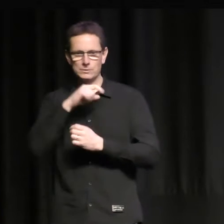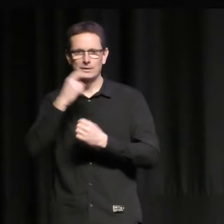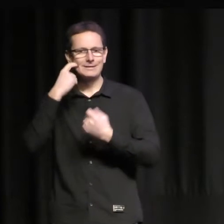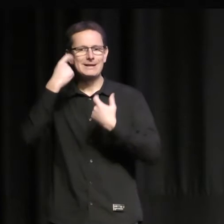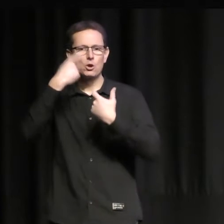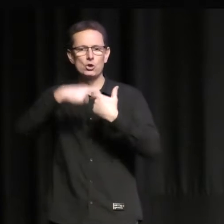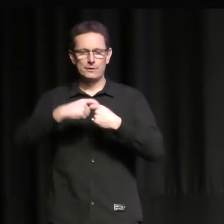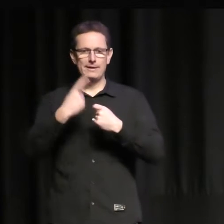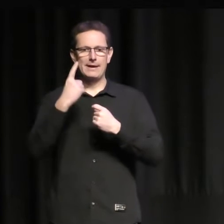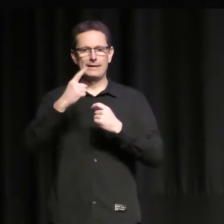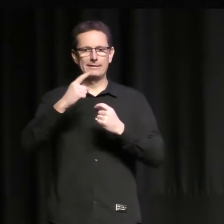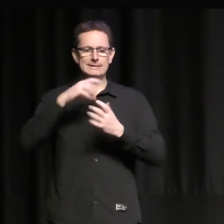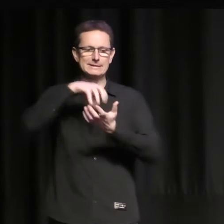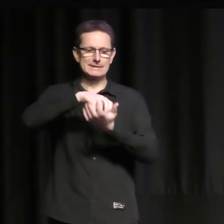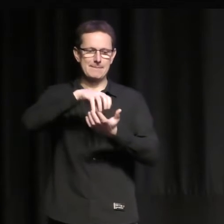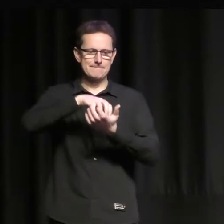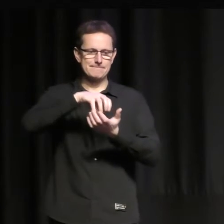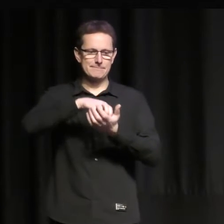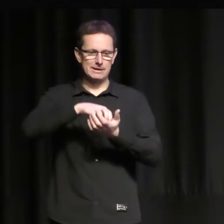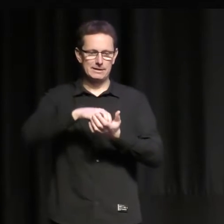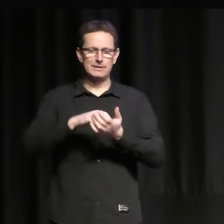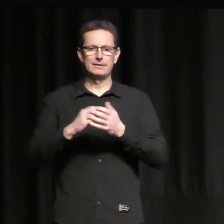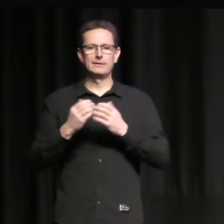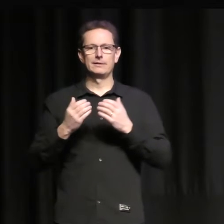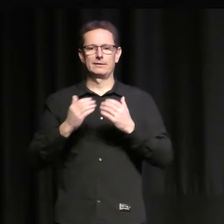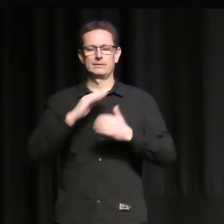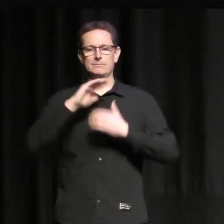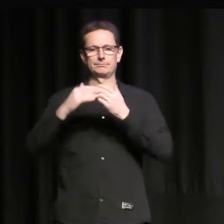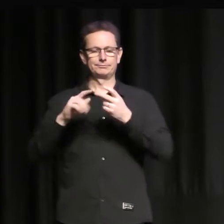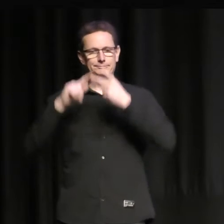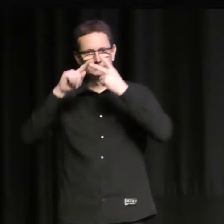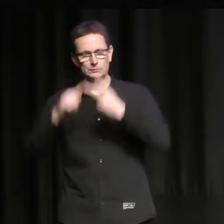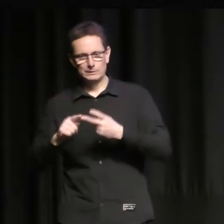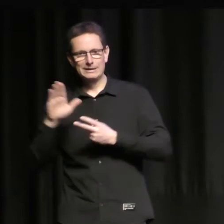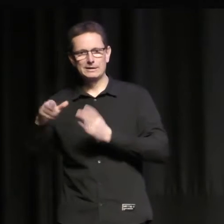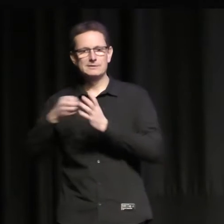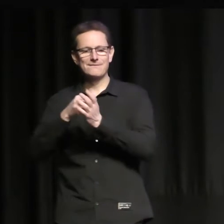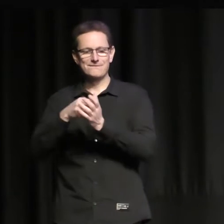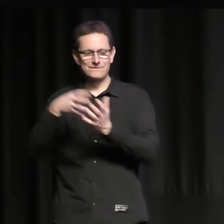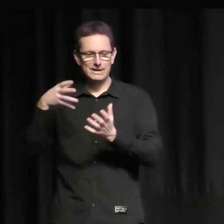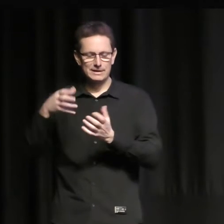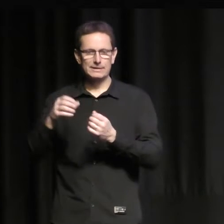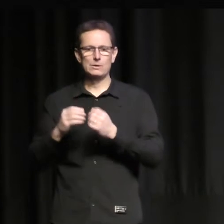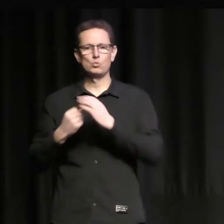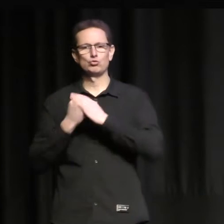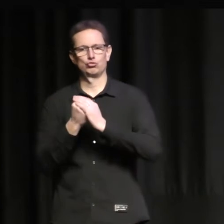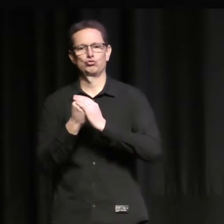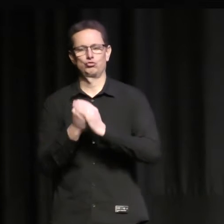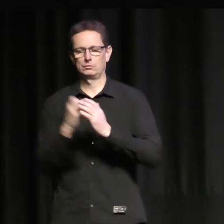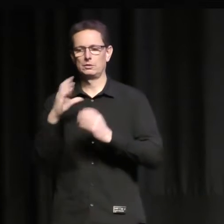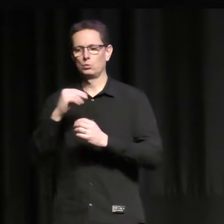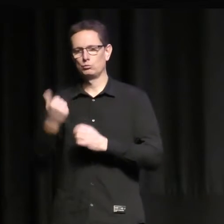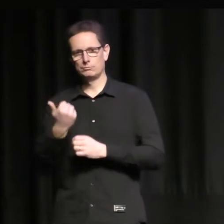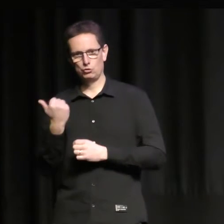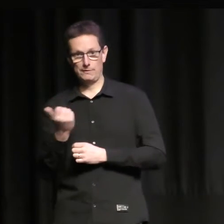community that reproduces their values and gives them support in times of need.